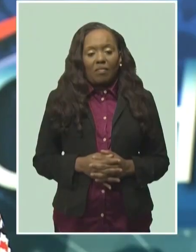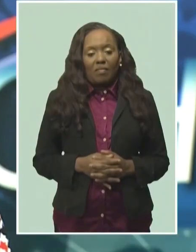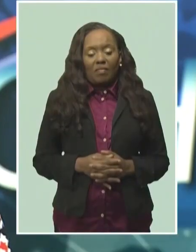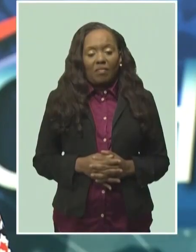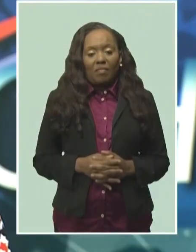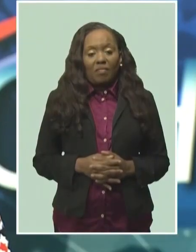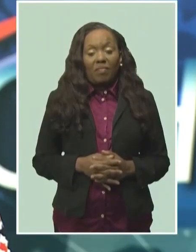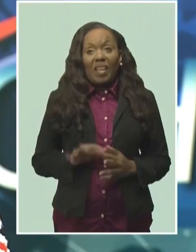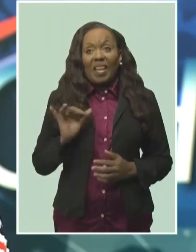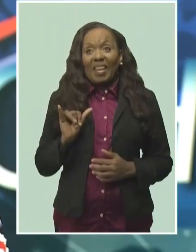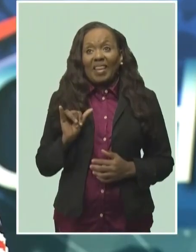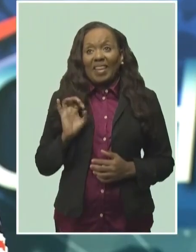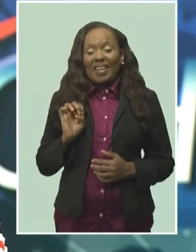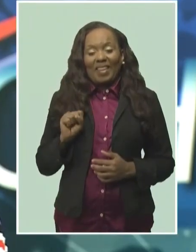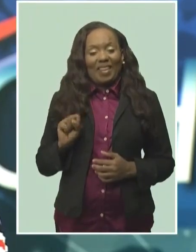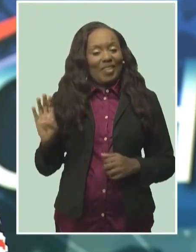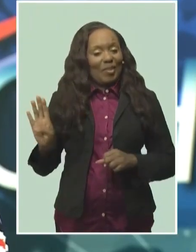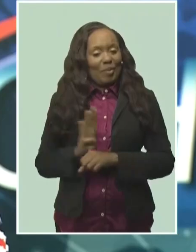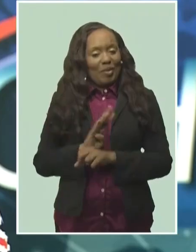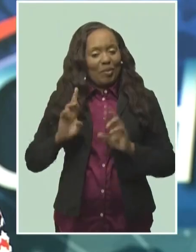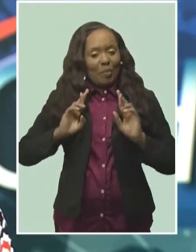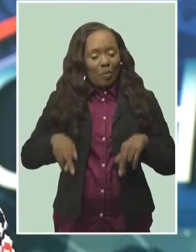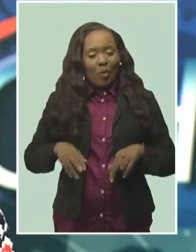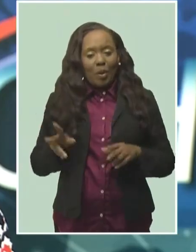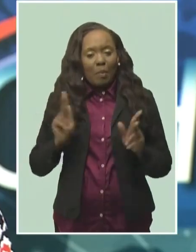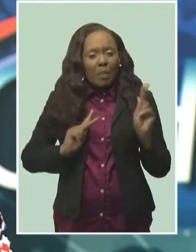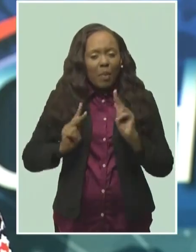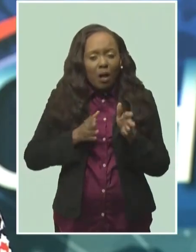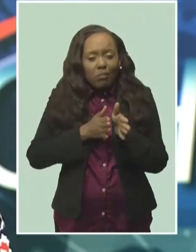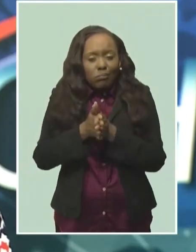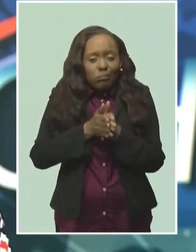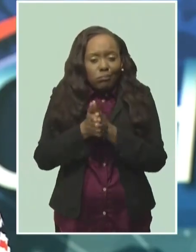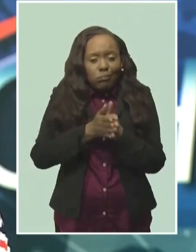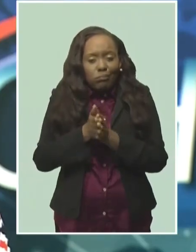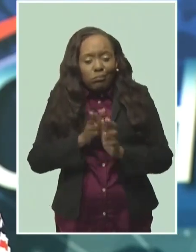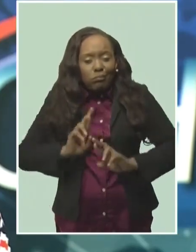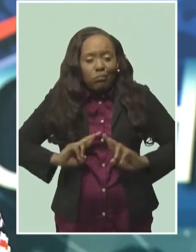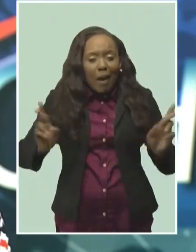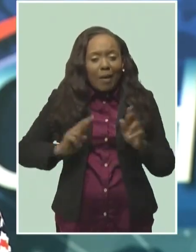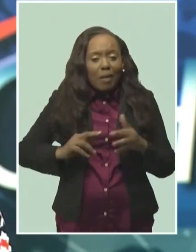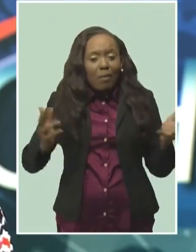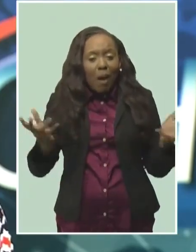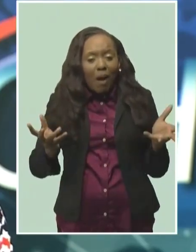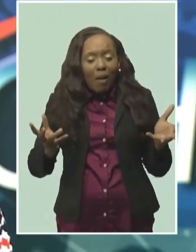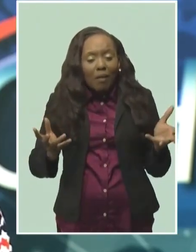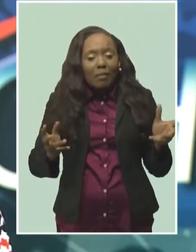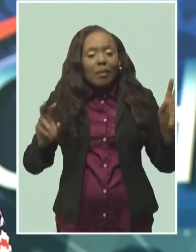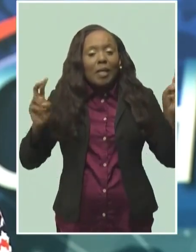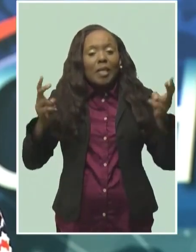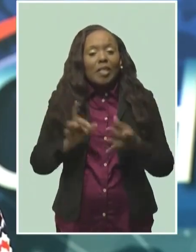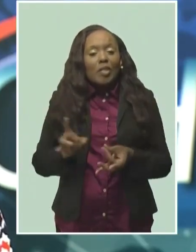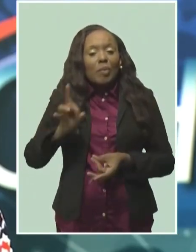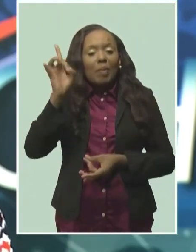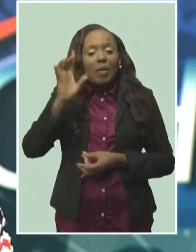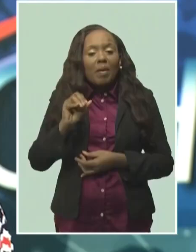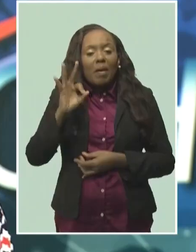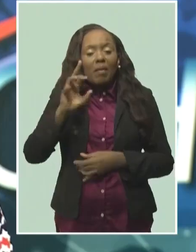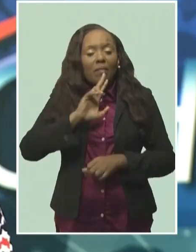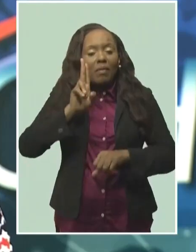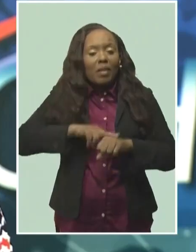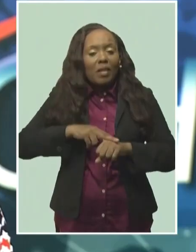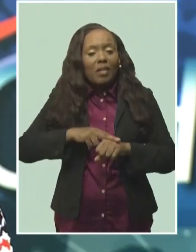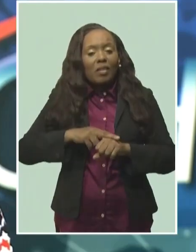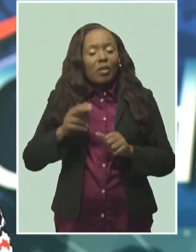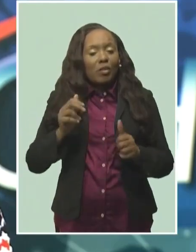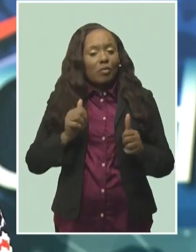In tonight's Yes Business Report, we're hearing that high energy performances are anticipated for this year's Spirit of the Nation show.